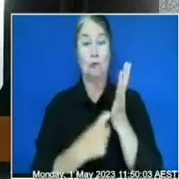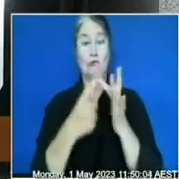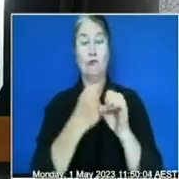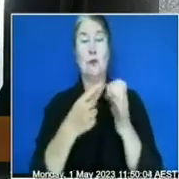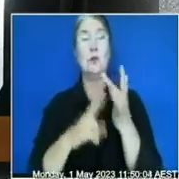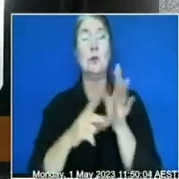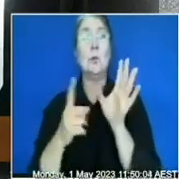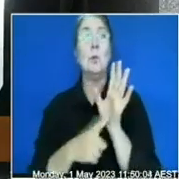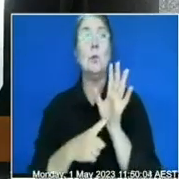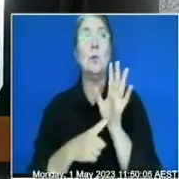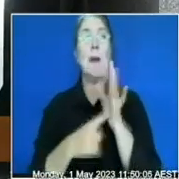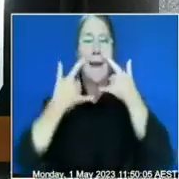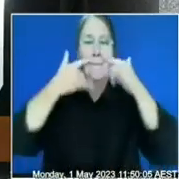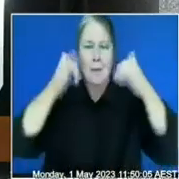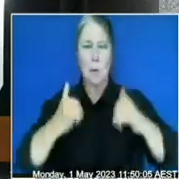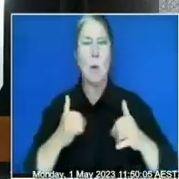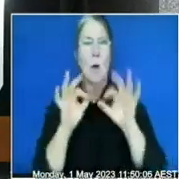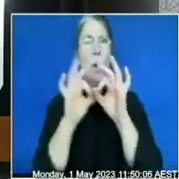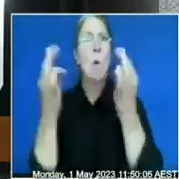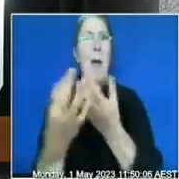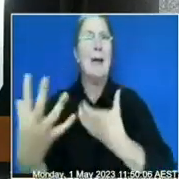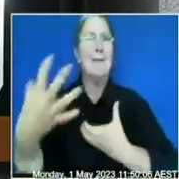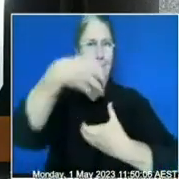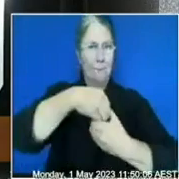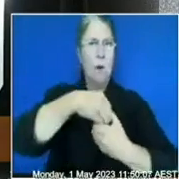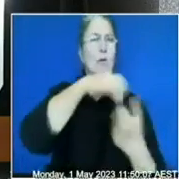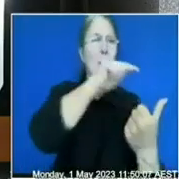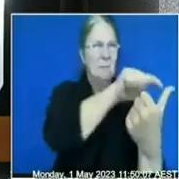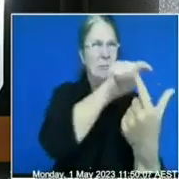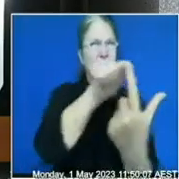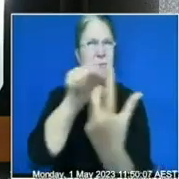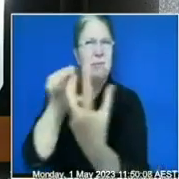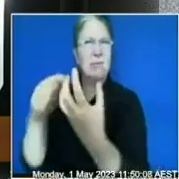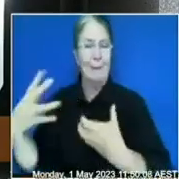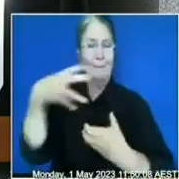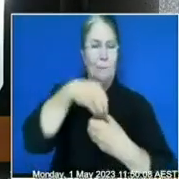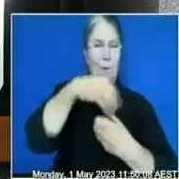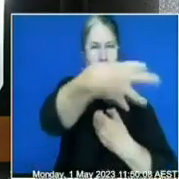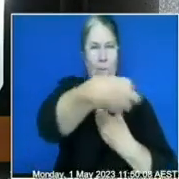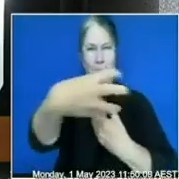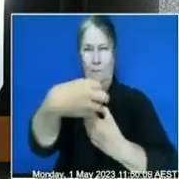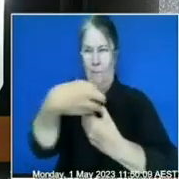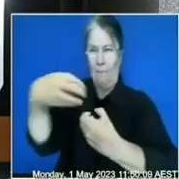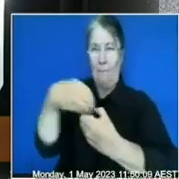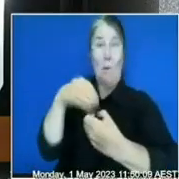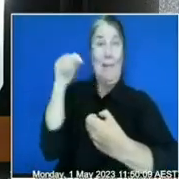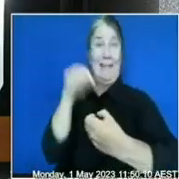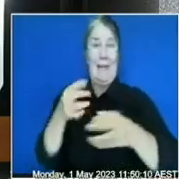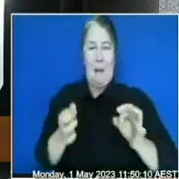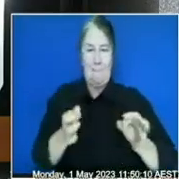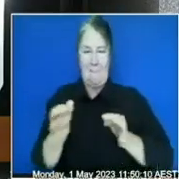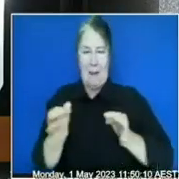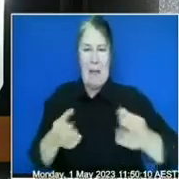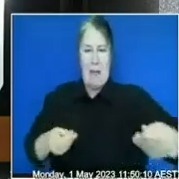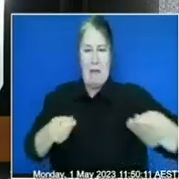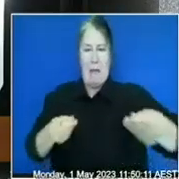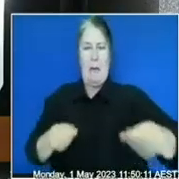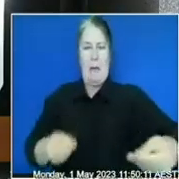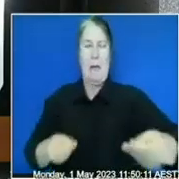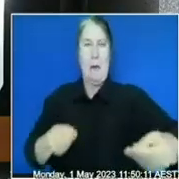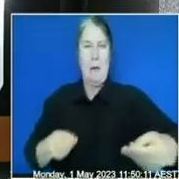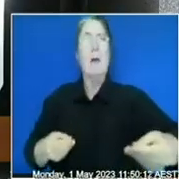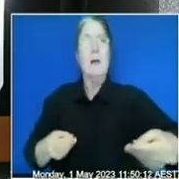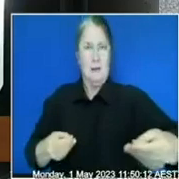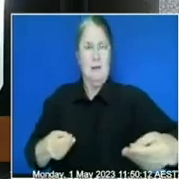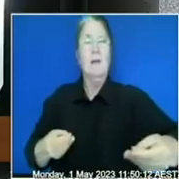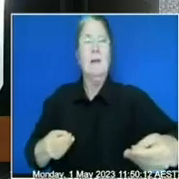cover both multiple components of the evaluation, plus describe the governance arrangements that oversee. So in terms,